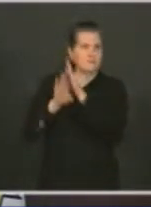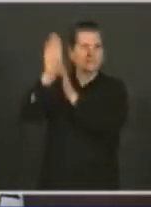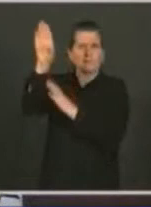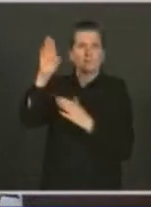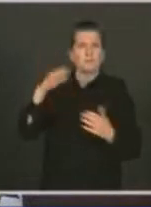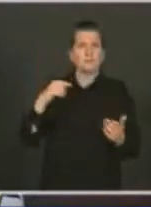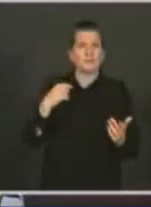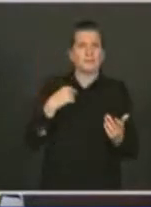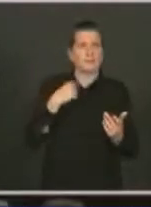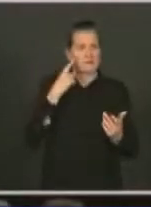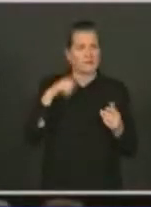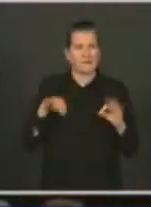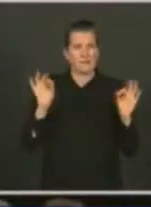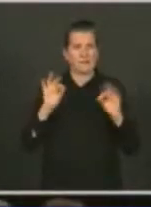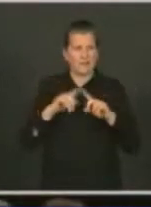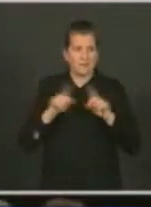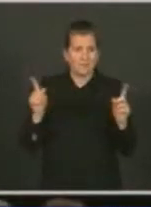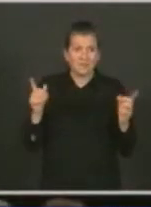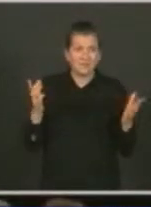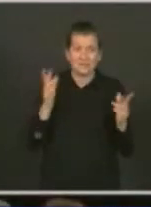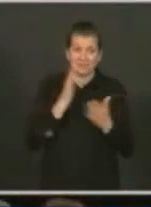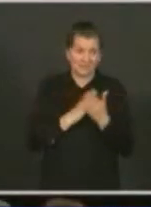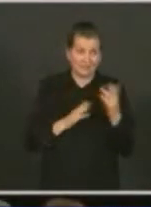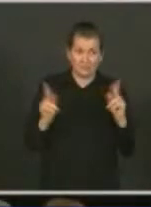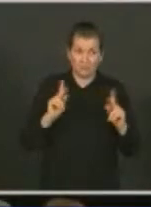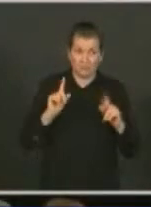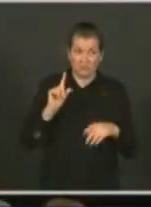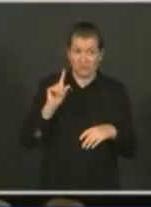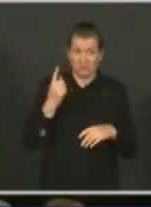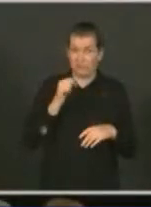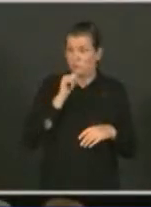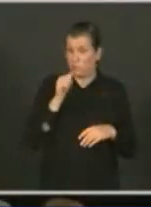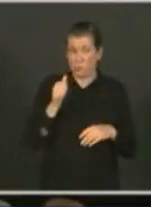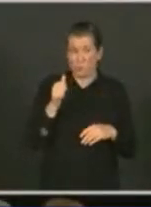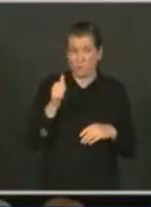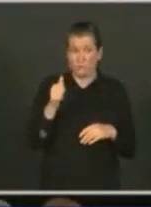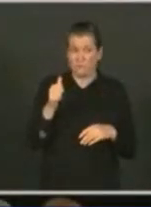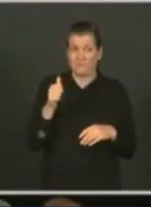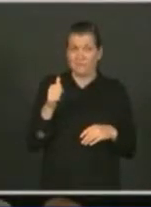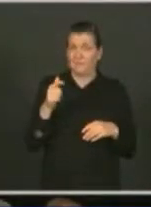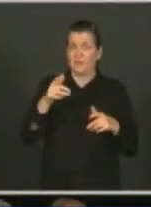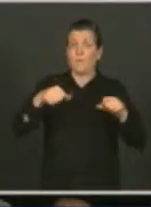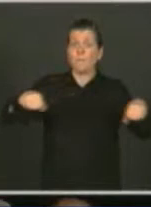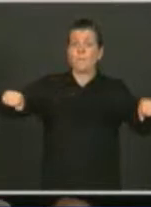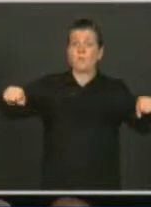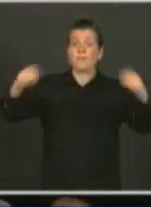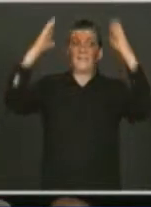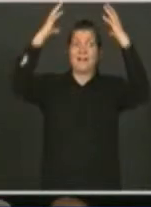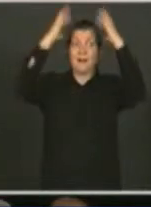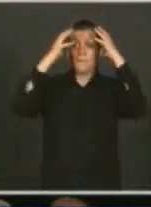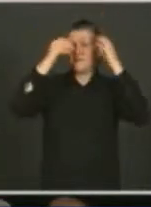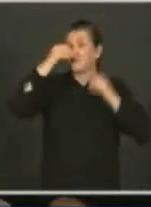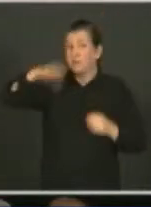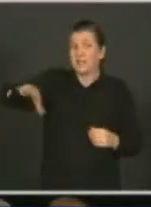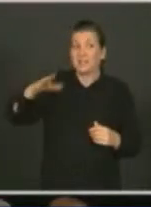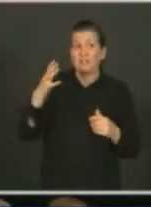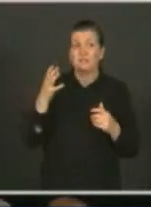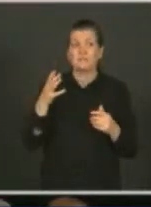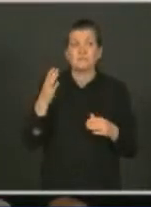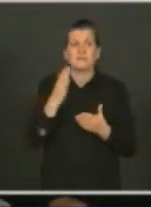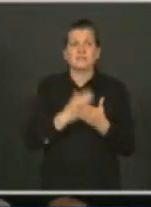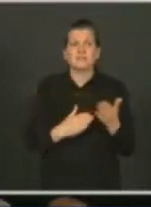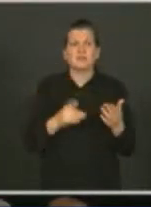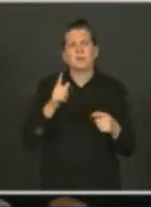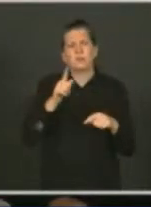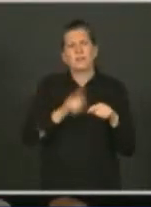but isn't there just some people like don't wear a helmet, don't wear a seatbelt? Like you're trying to regulate human